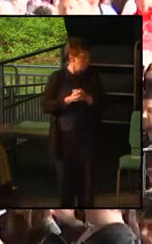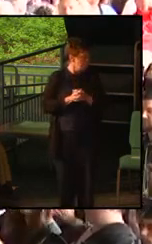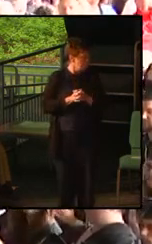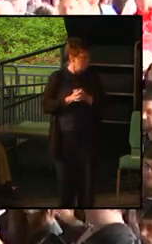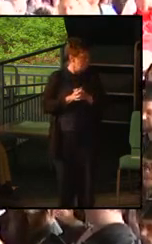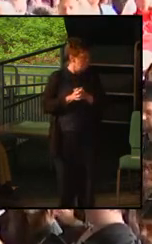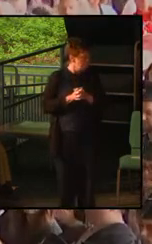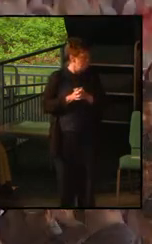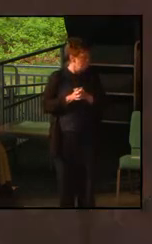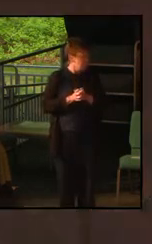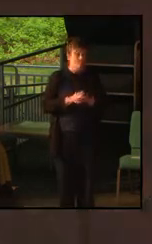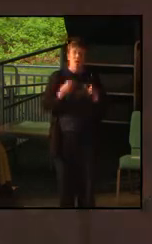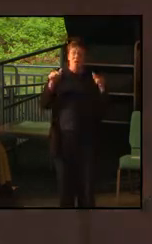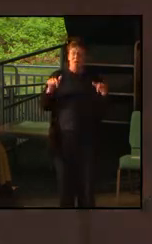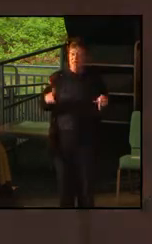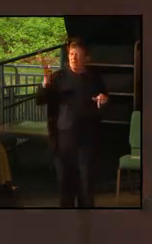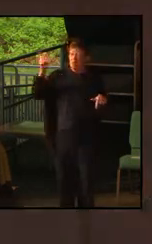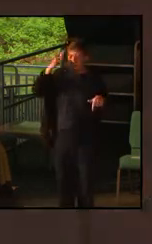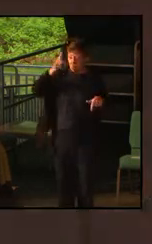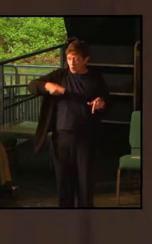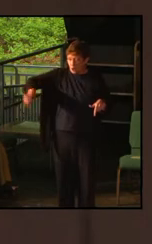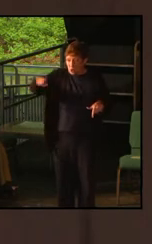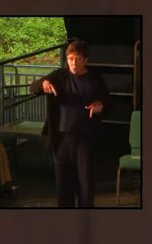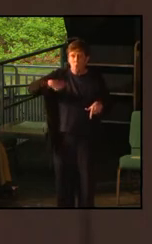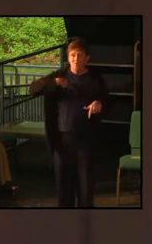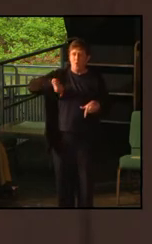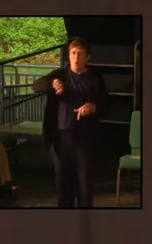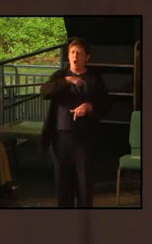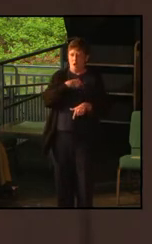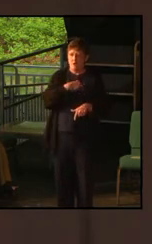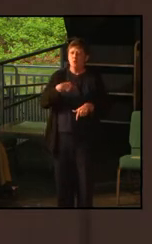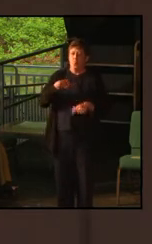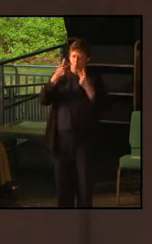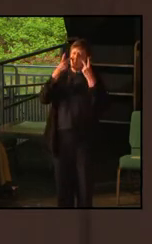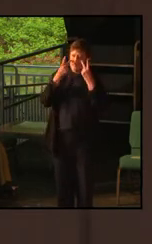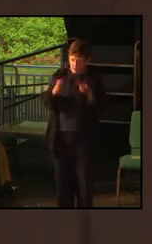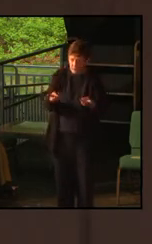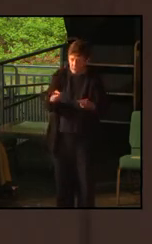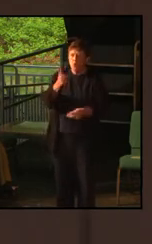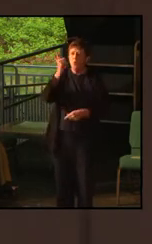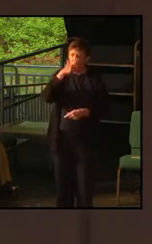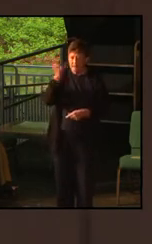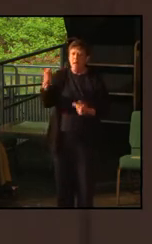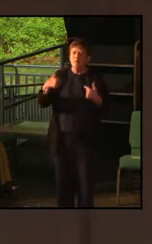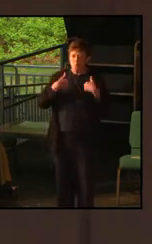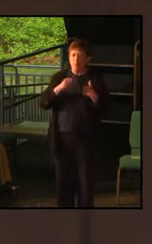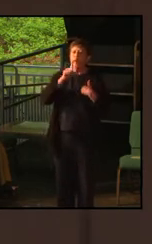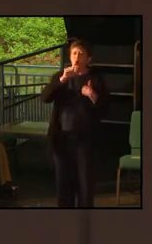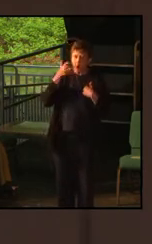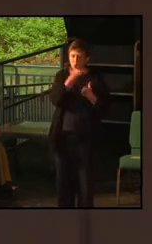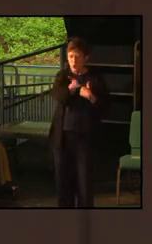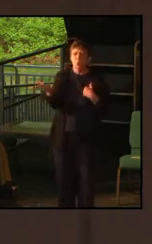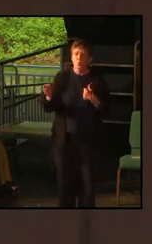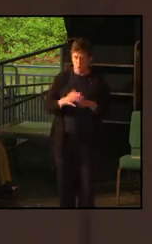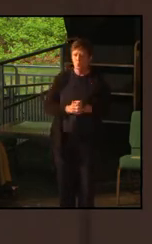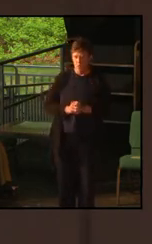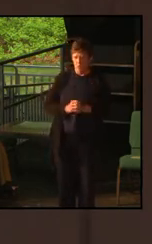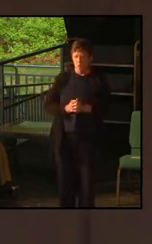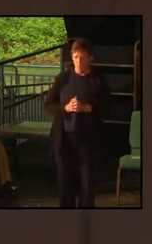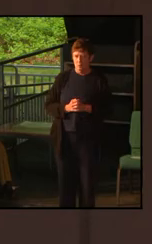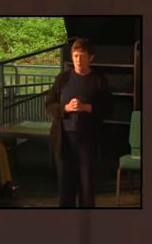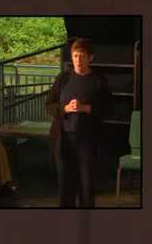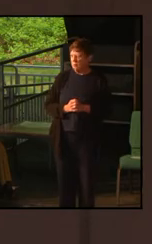This speech is for you, for us. We see you because we are you.